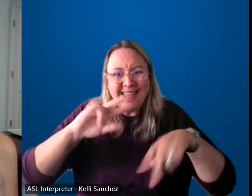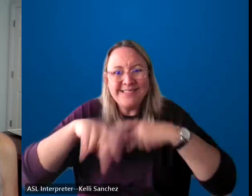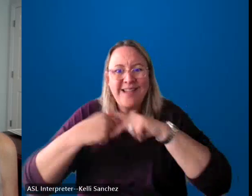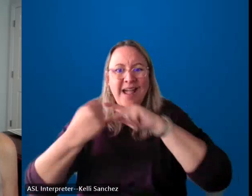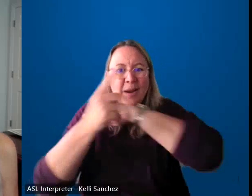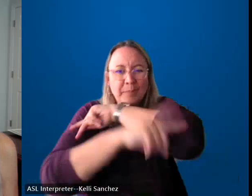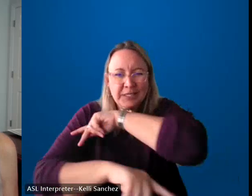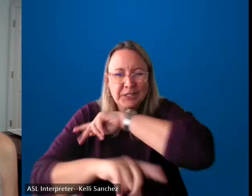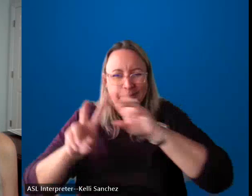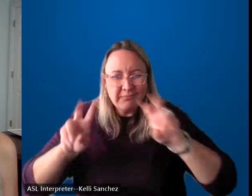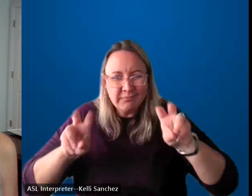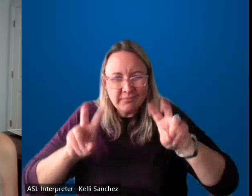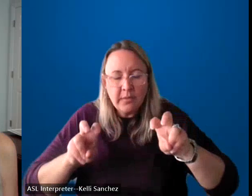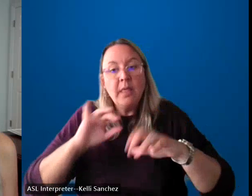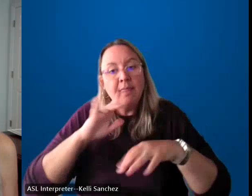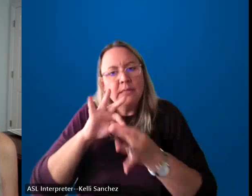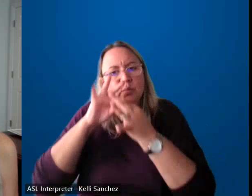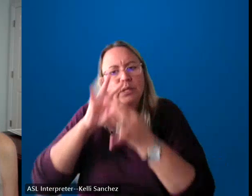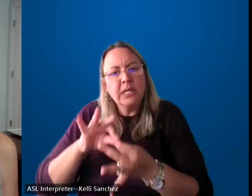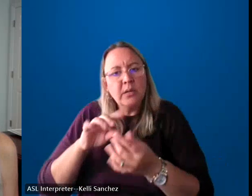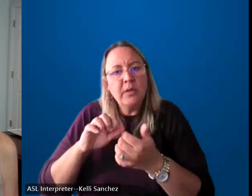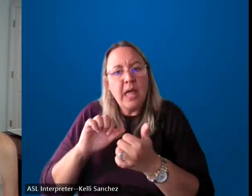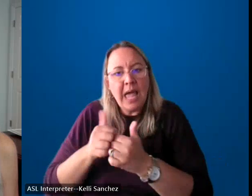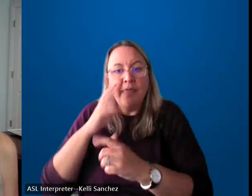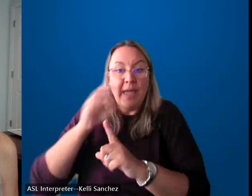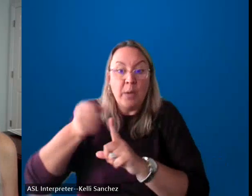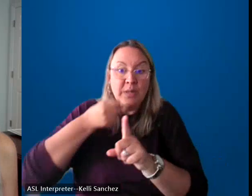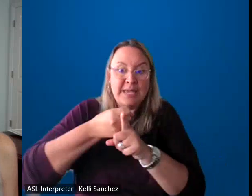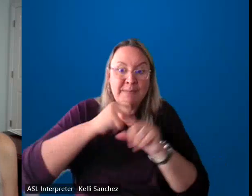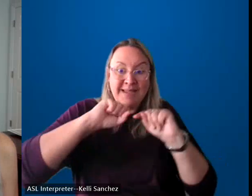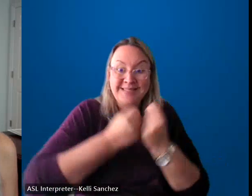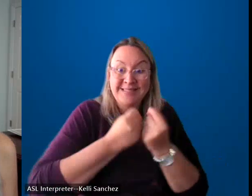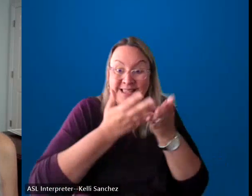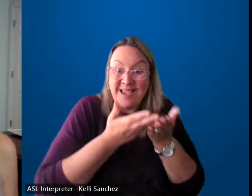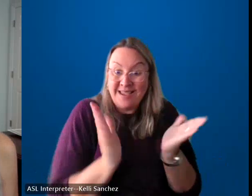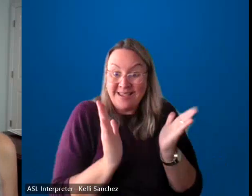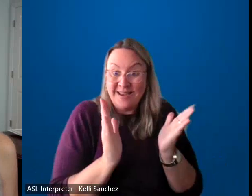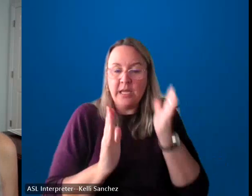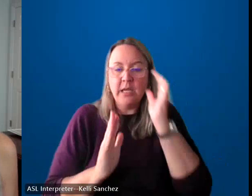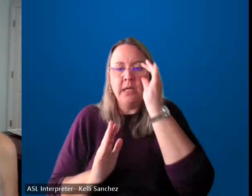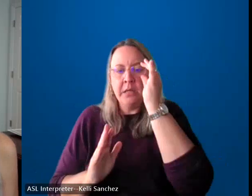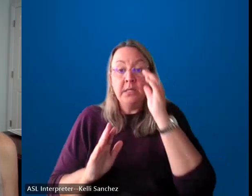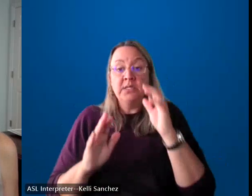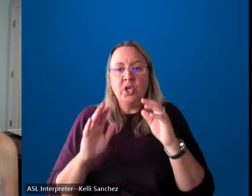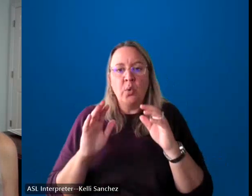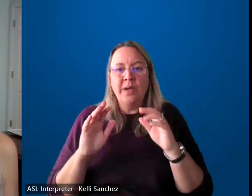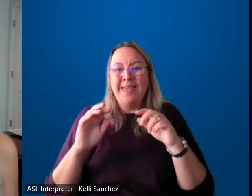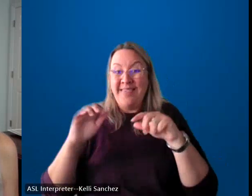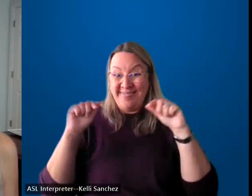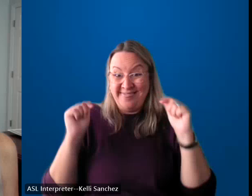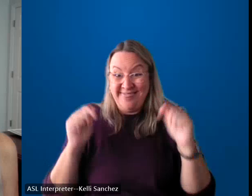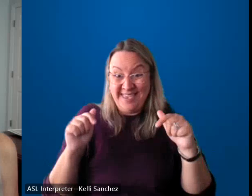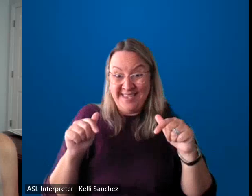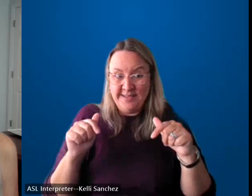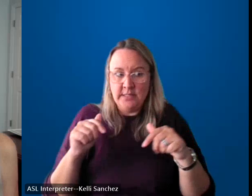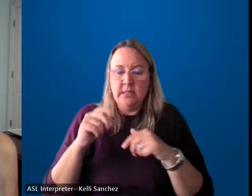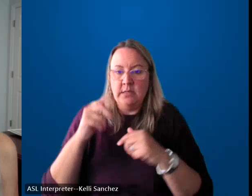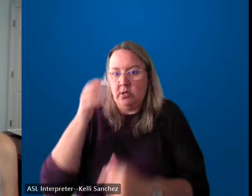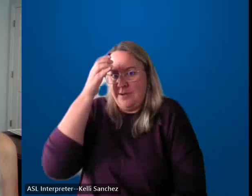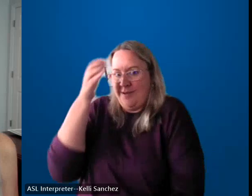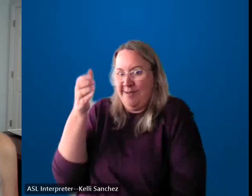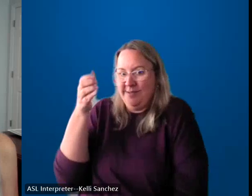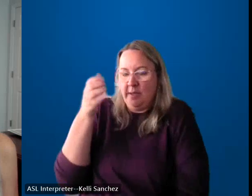terms that has on society at large. And so it is this insistence